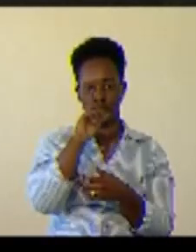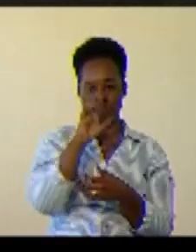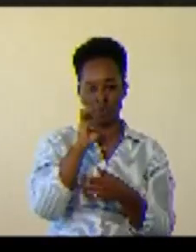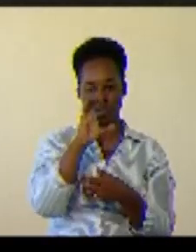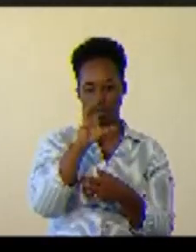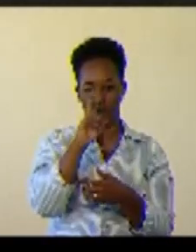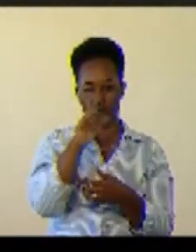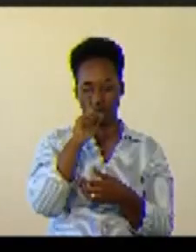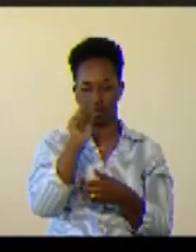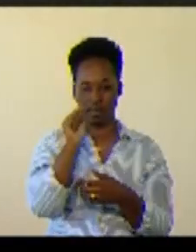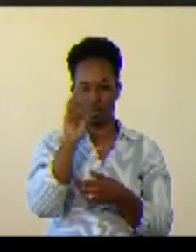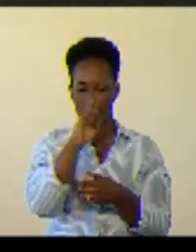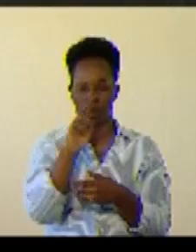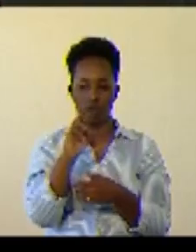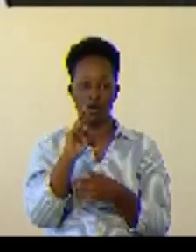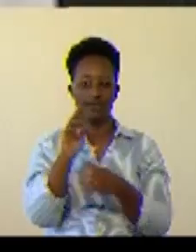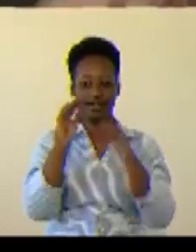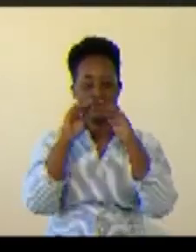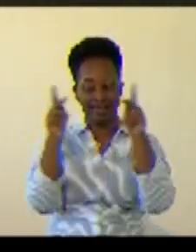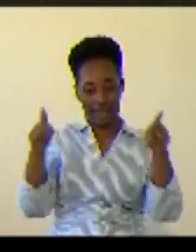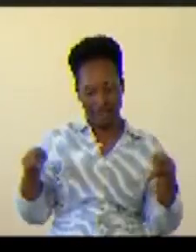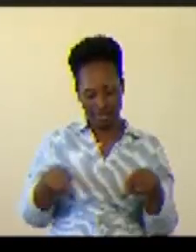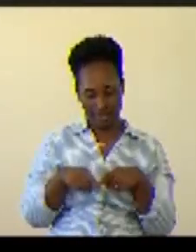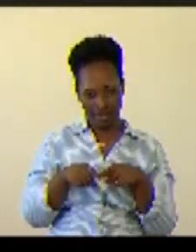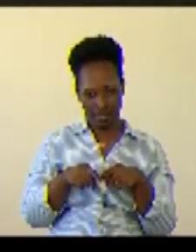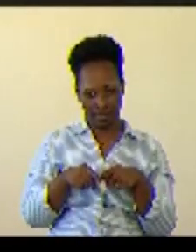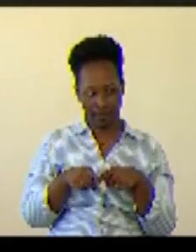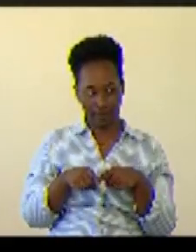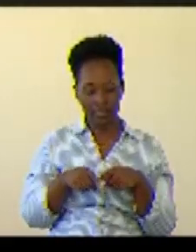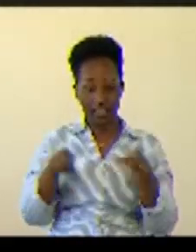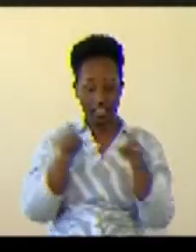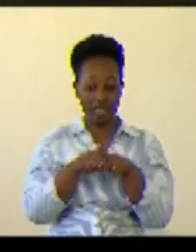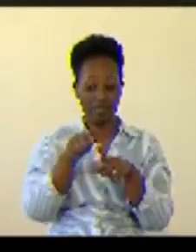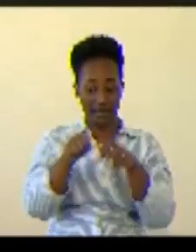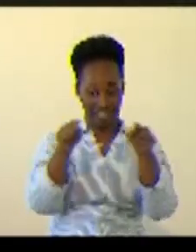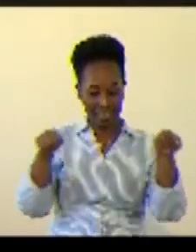we move down the group in the halogens, molecular size increases,